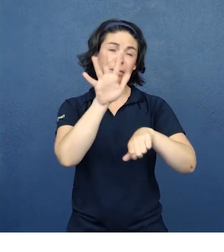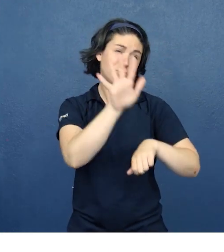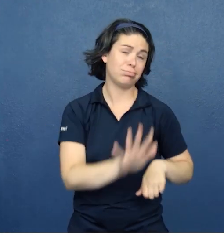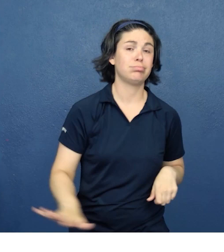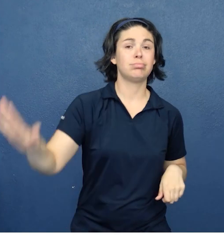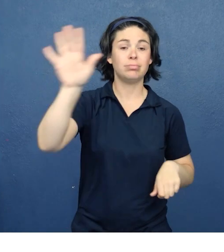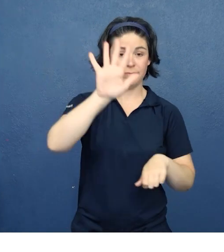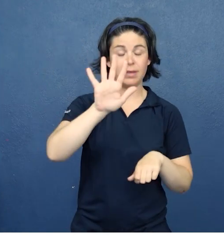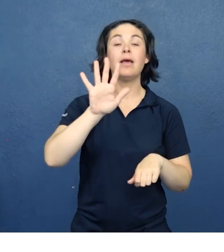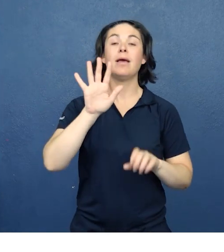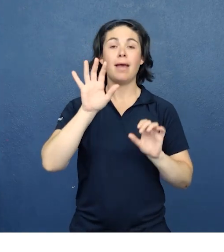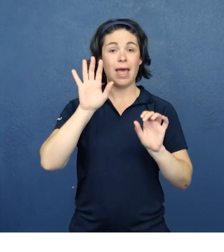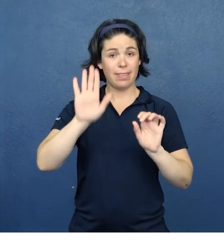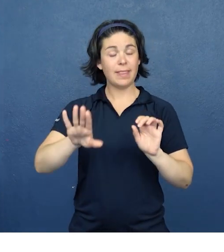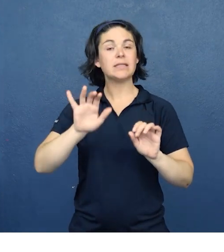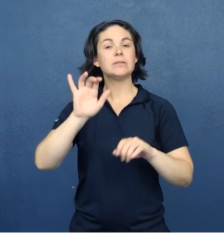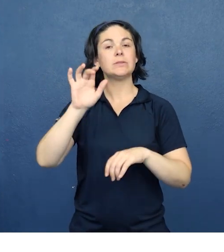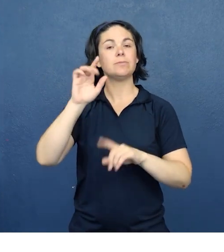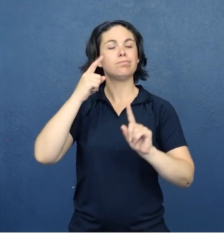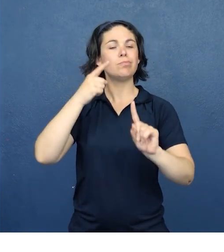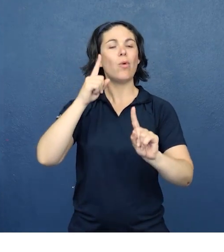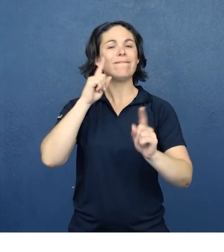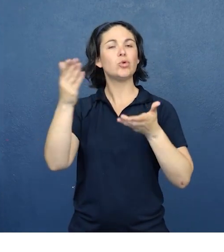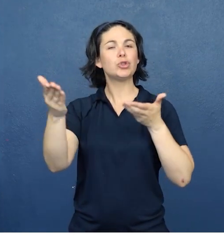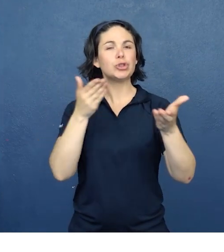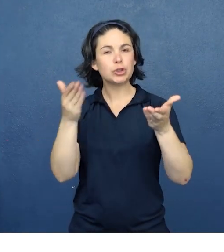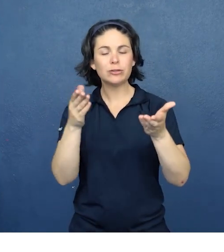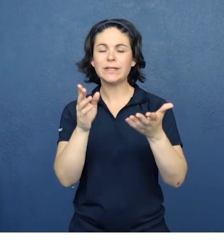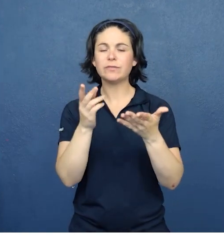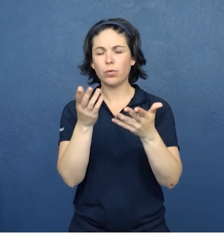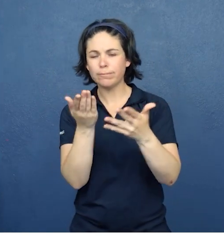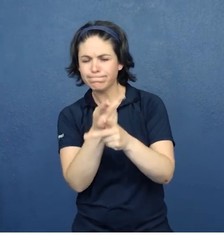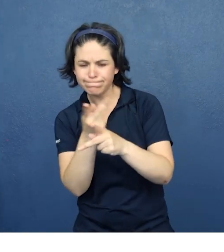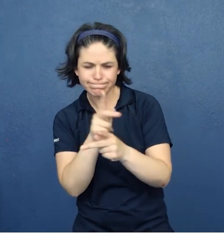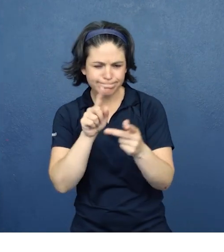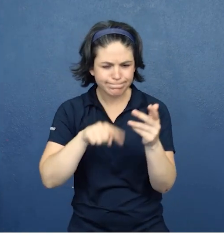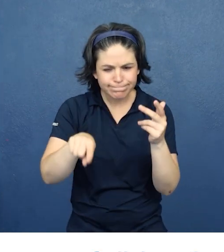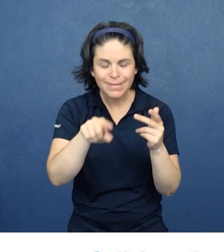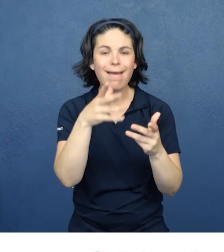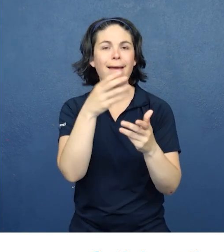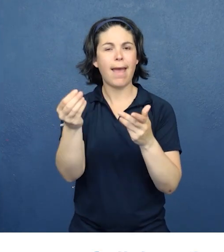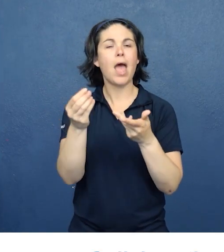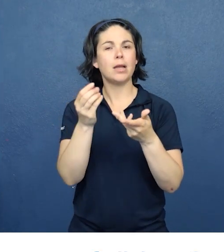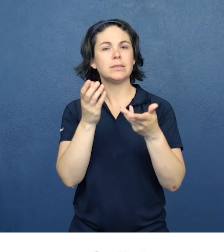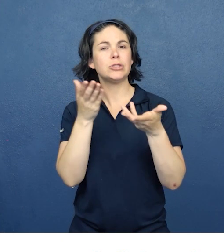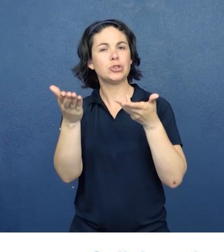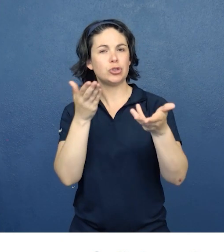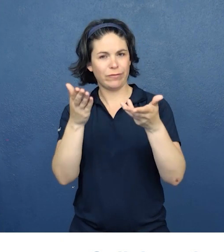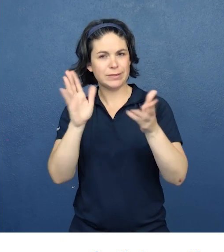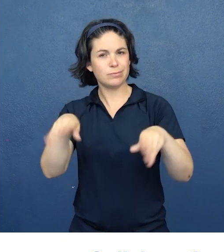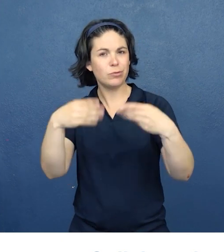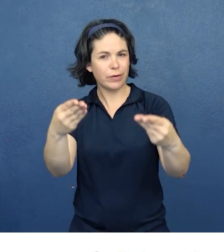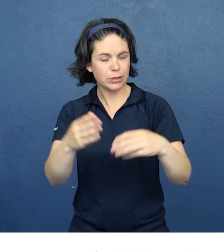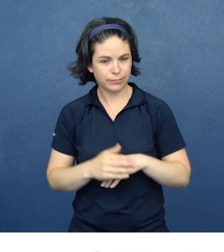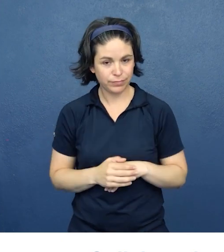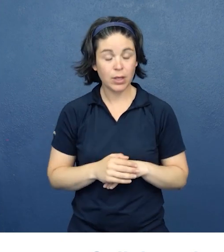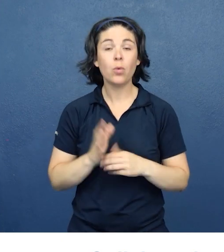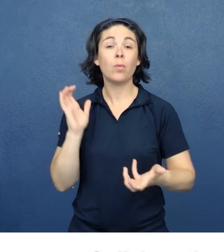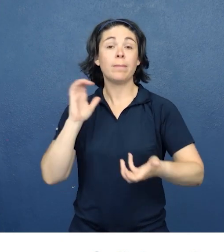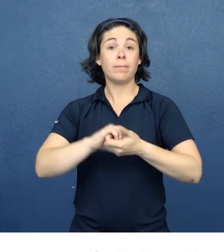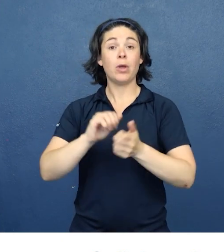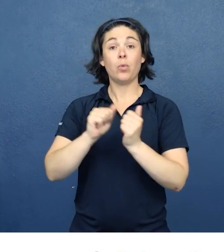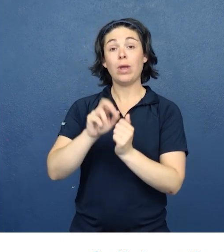County and serve as points of service navigation and education. Collaborating closely with Rivco One,